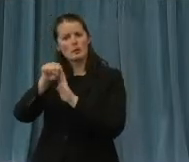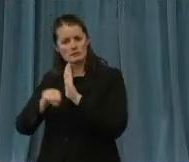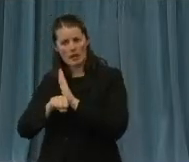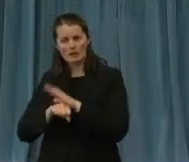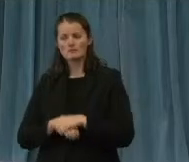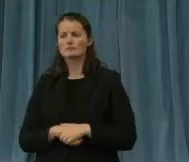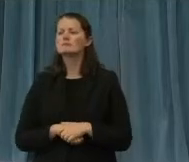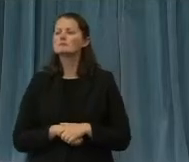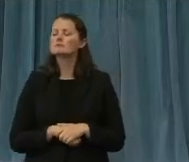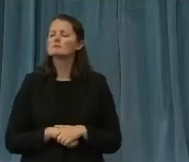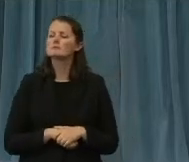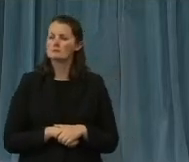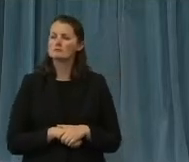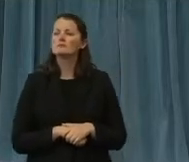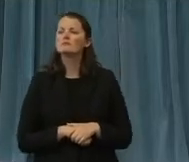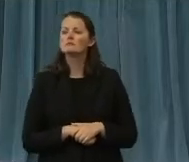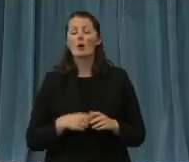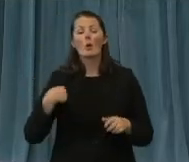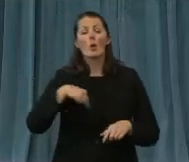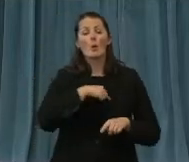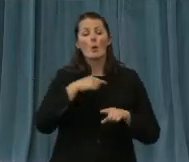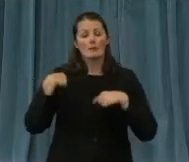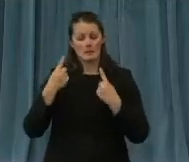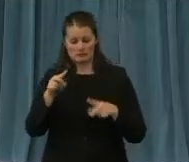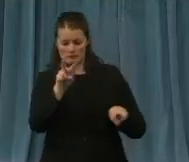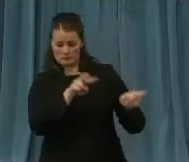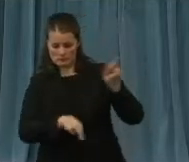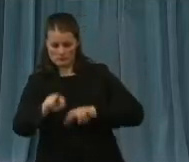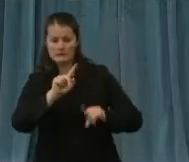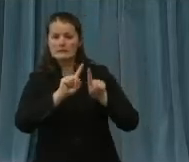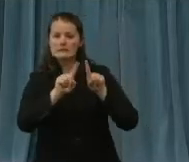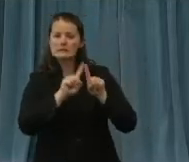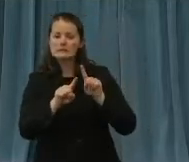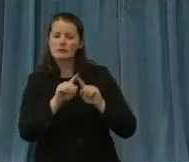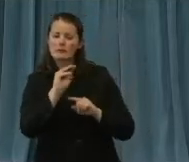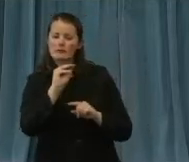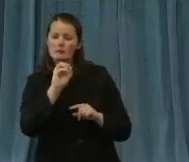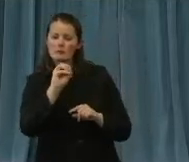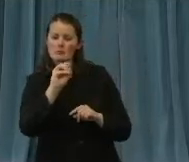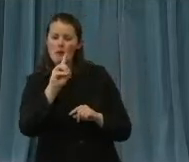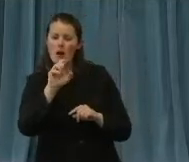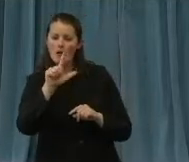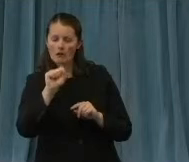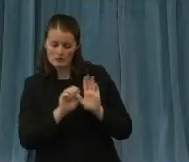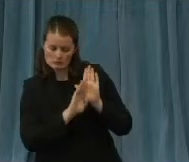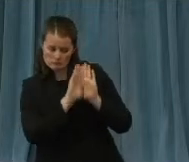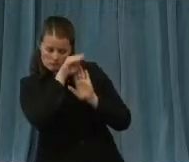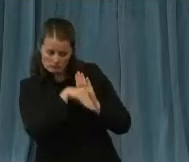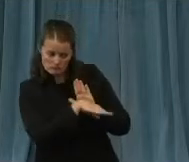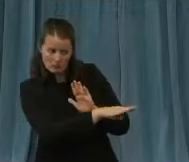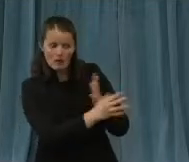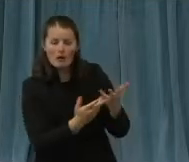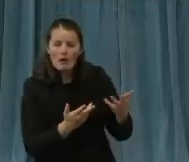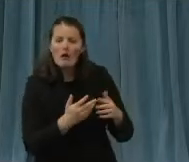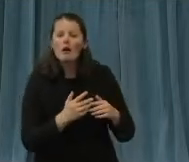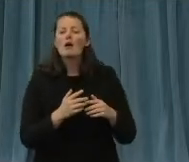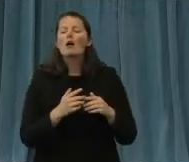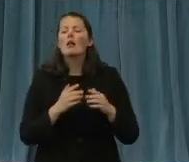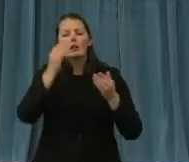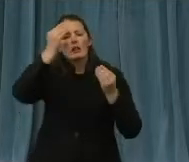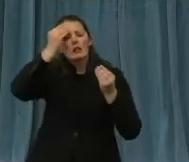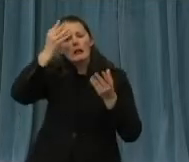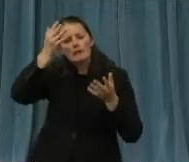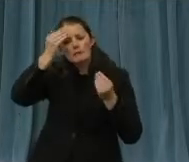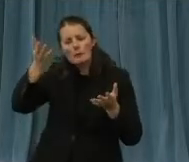monitoring quite a few different models that are coming out of national agencies at the state level. And most of these are based on what we call